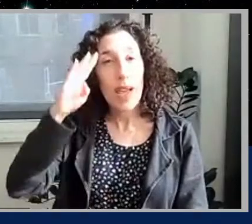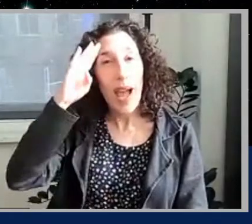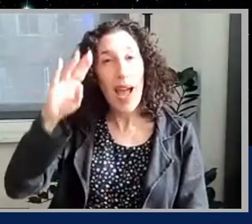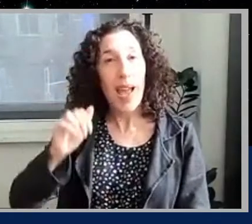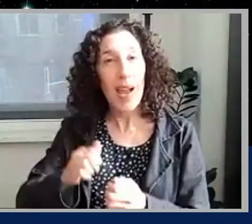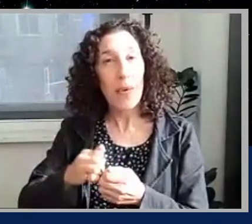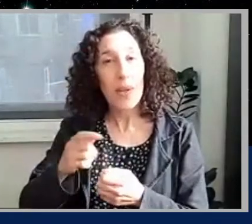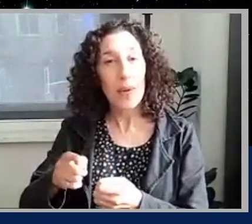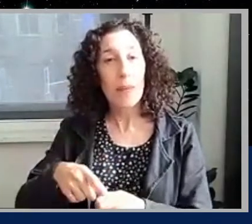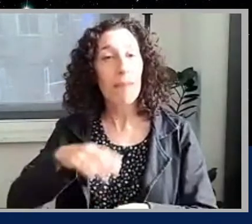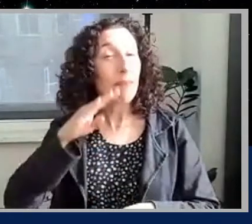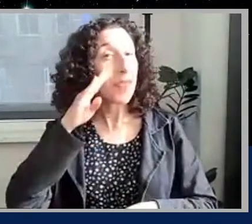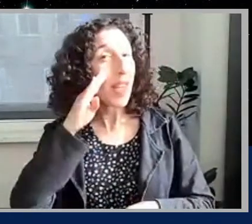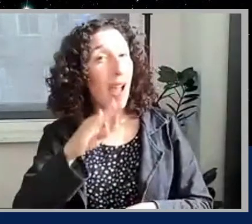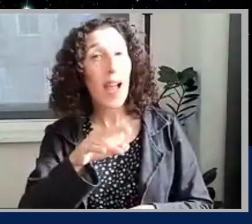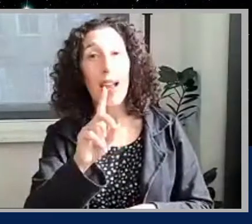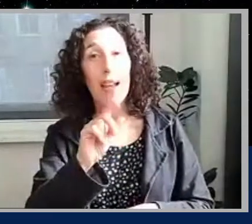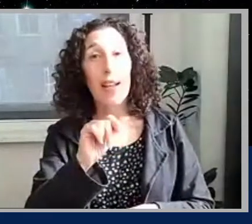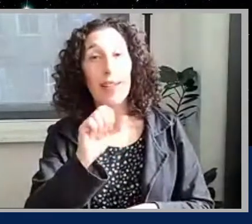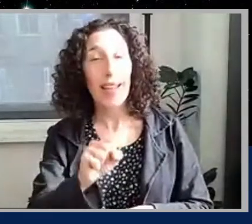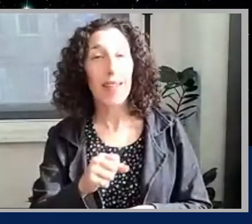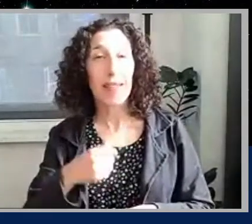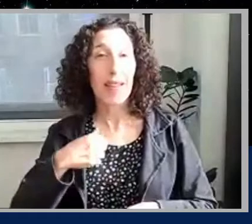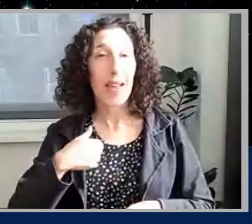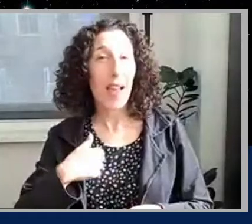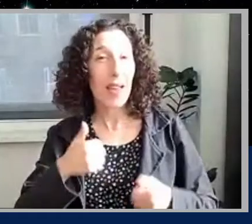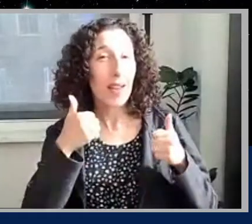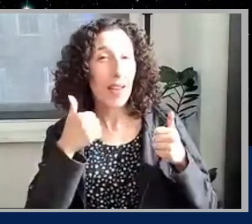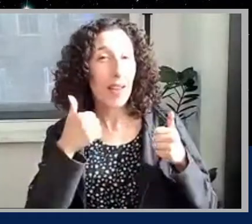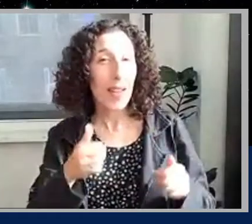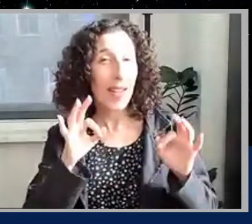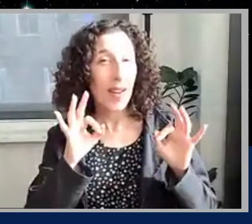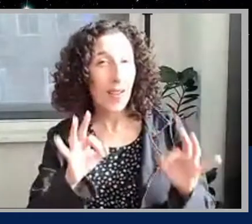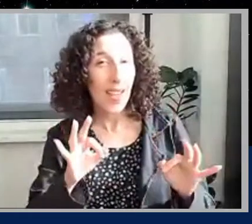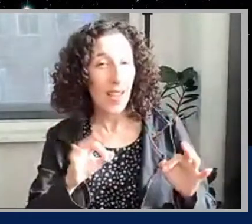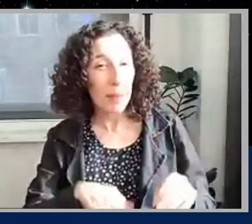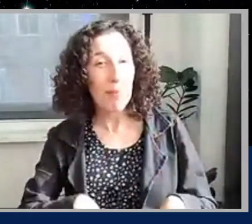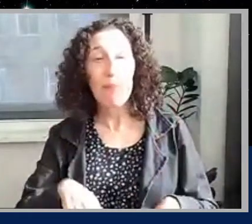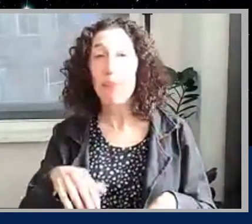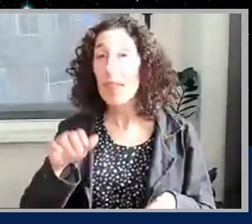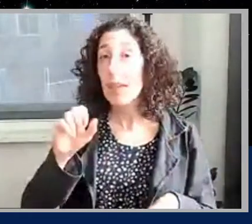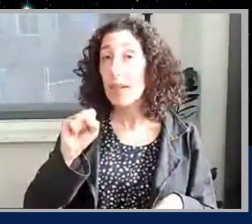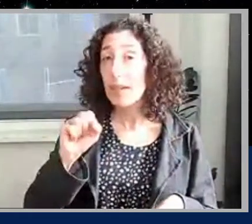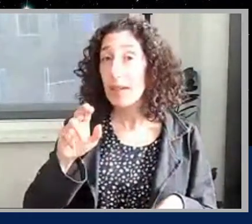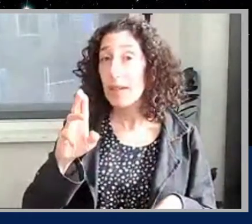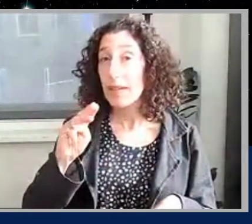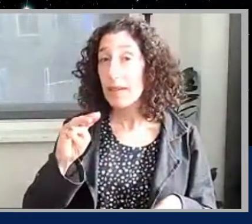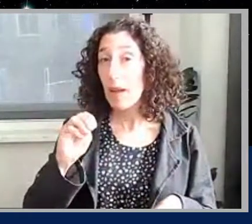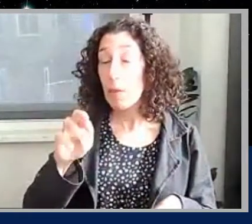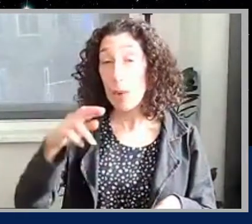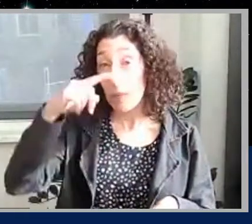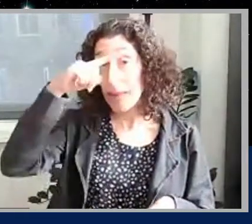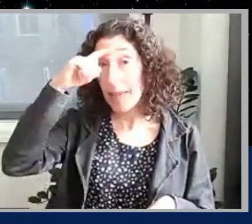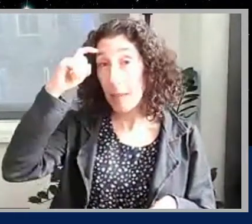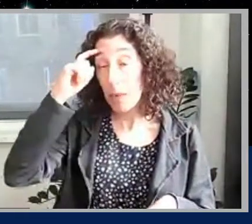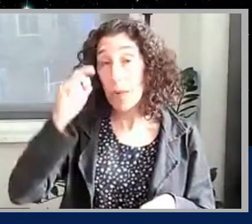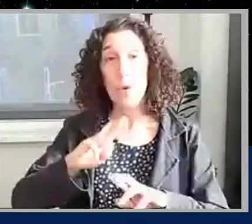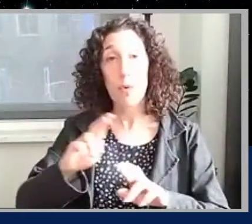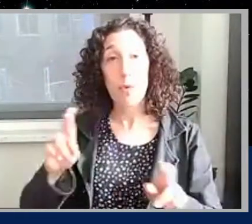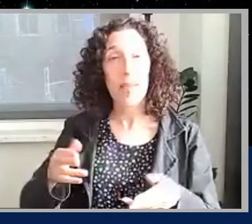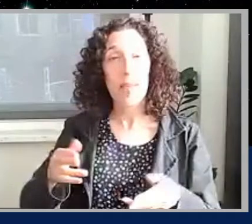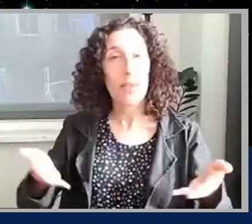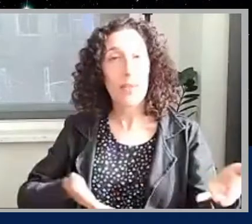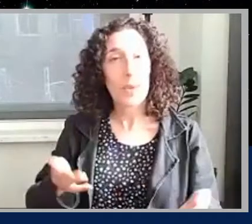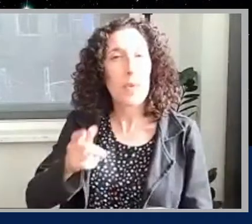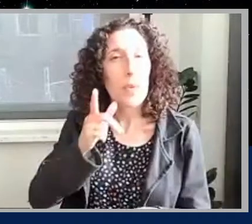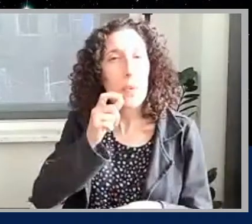am hanging in there, and you are going to introduce our special guest here today, aren't you? I sure can. All right, let's turn it over to